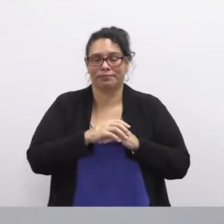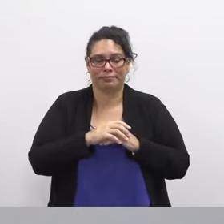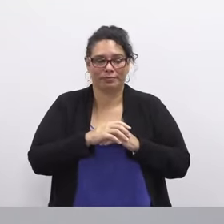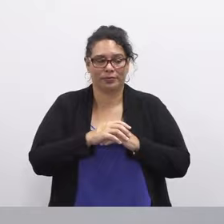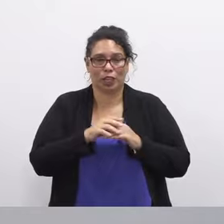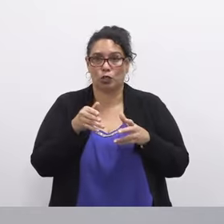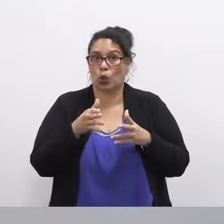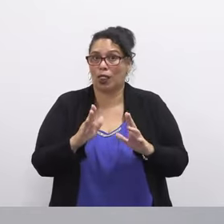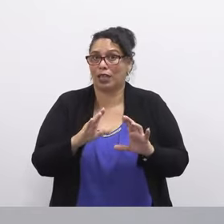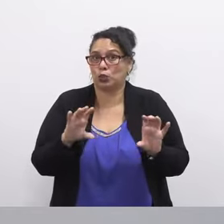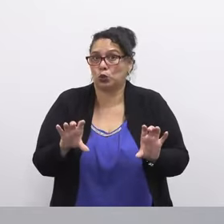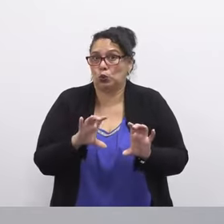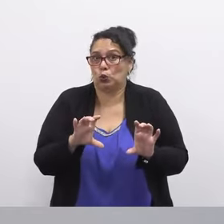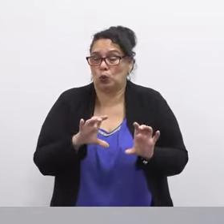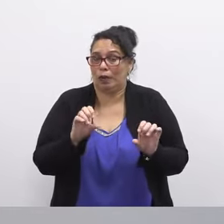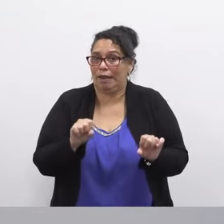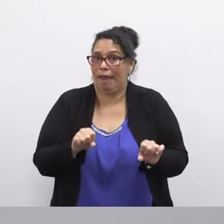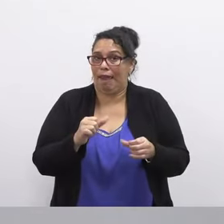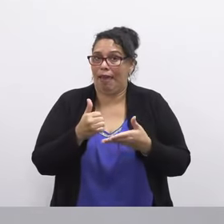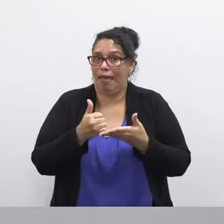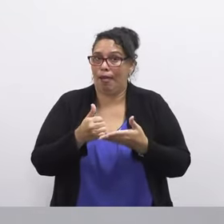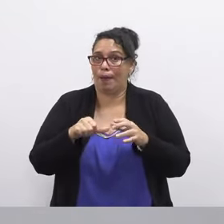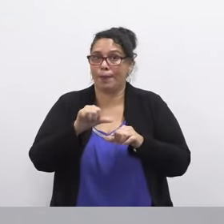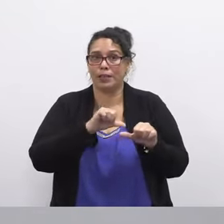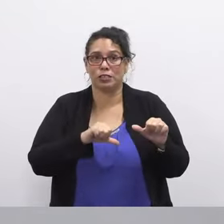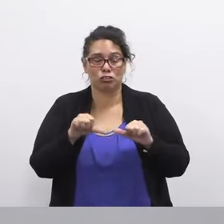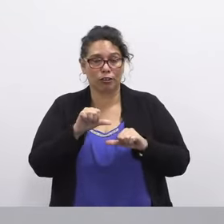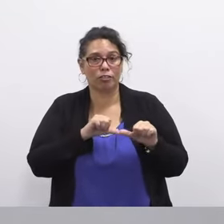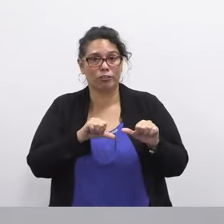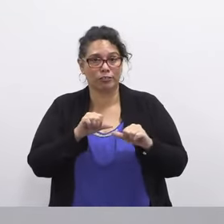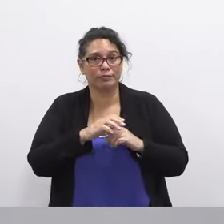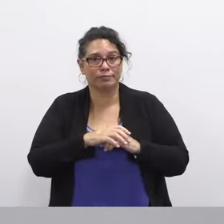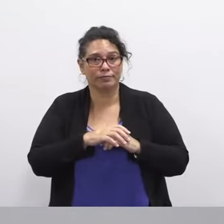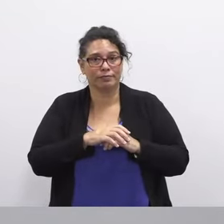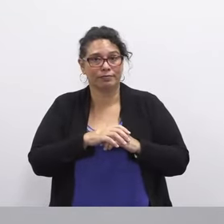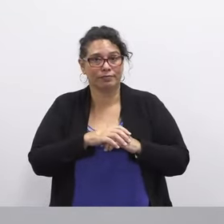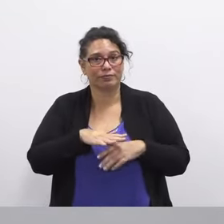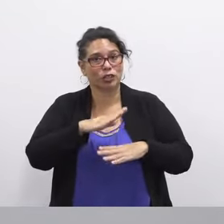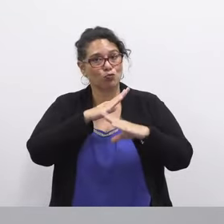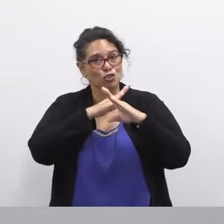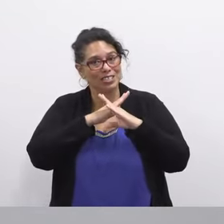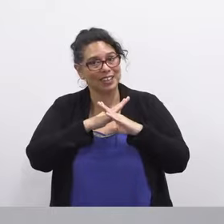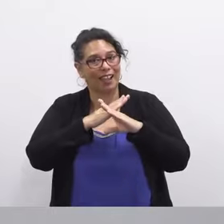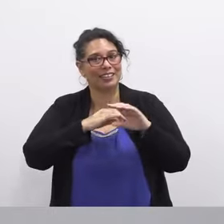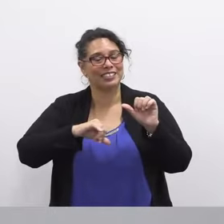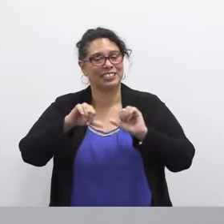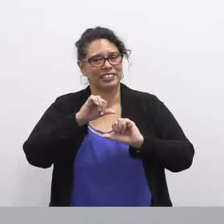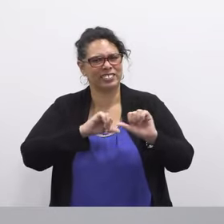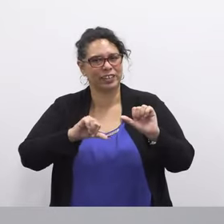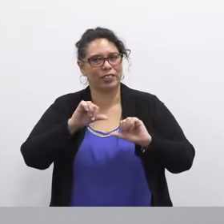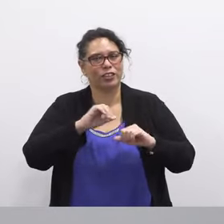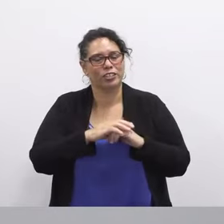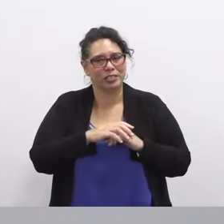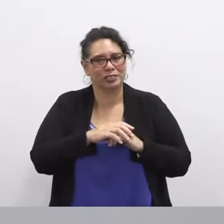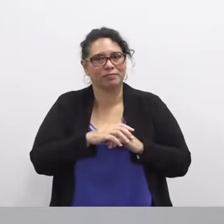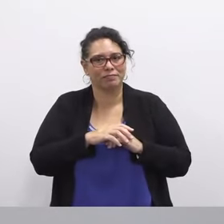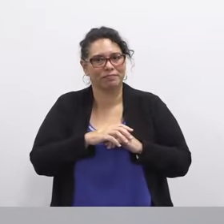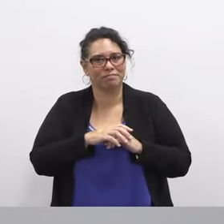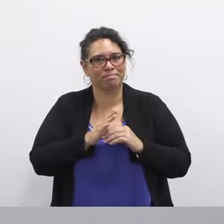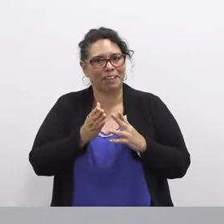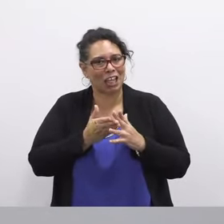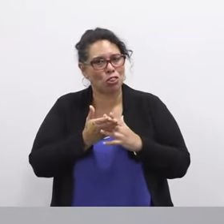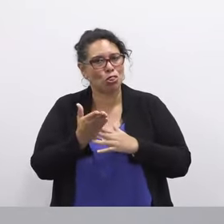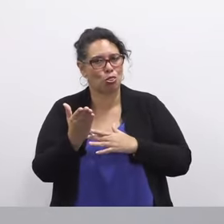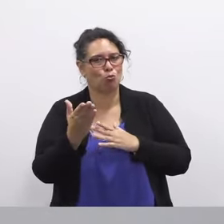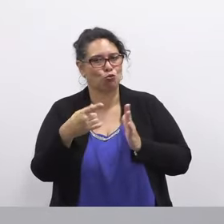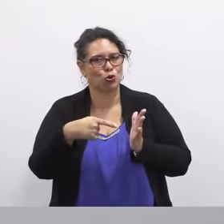let's do what we can to help each other out, protect each other, and get through this.